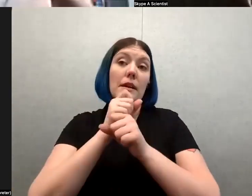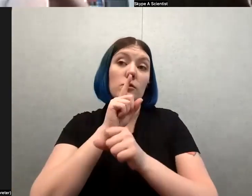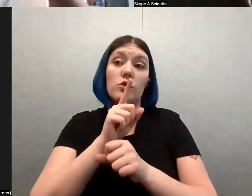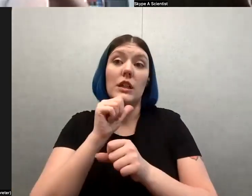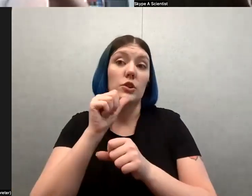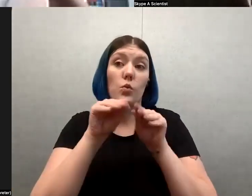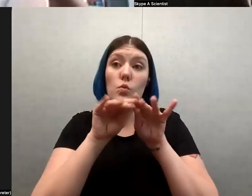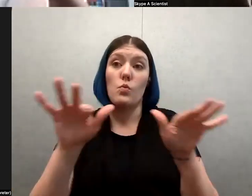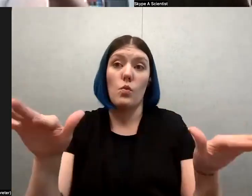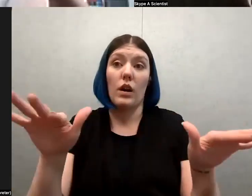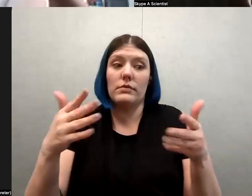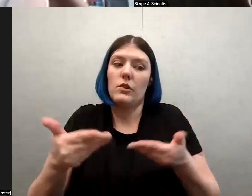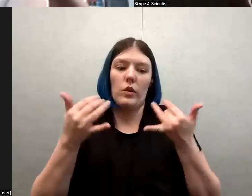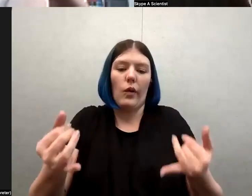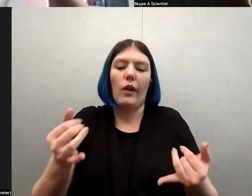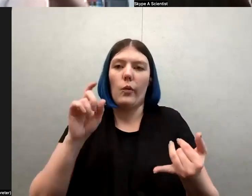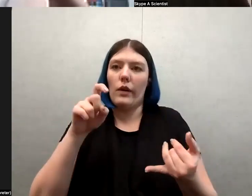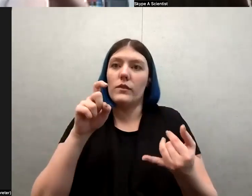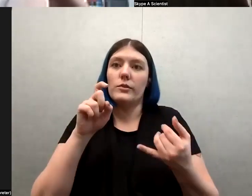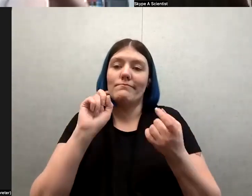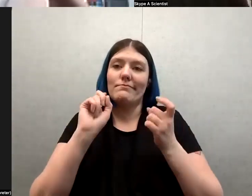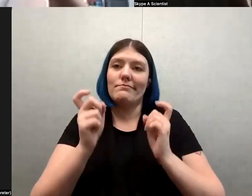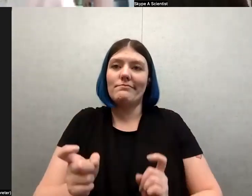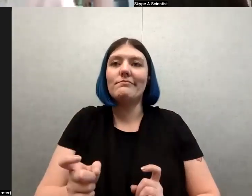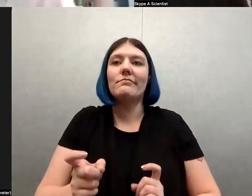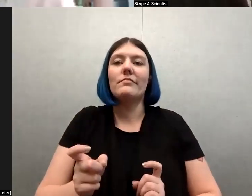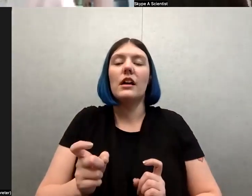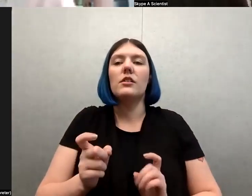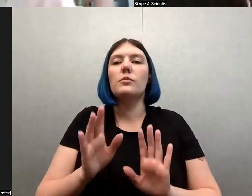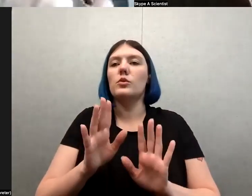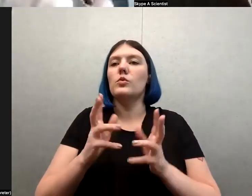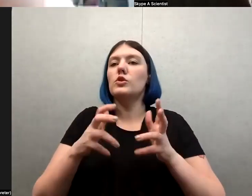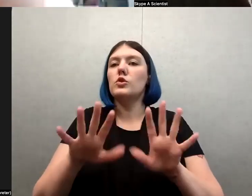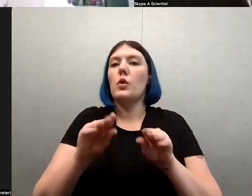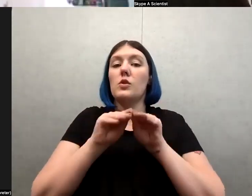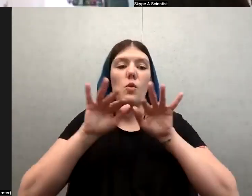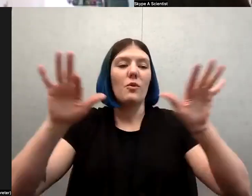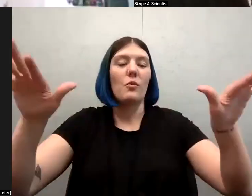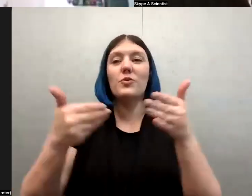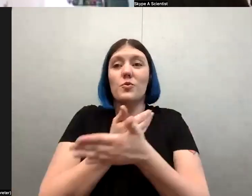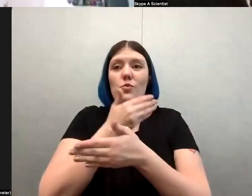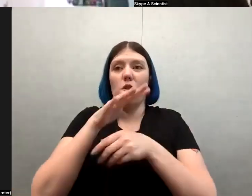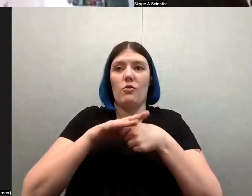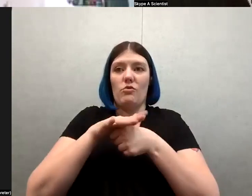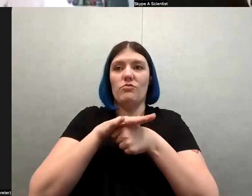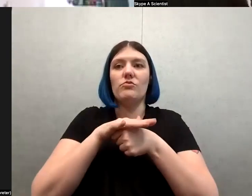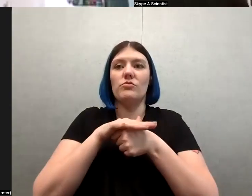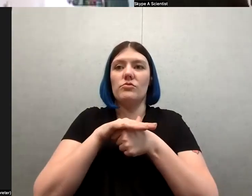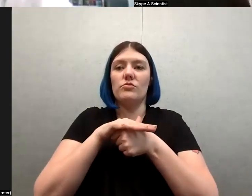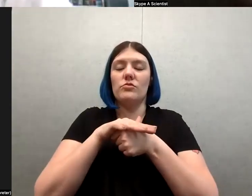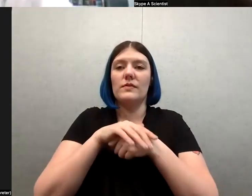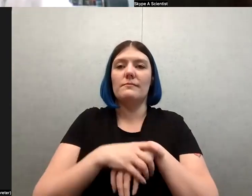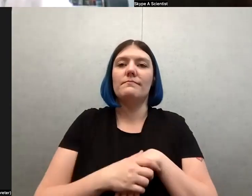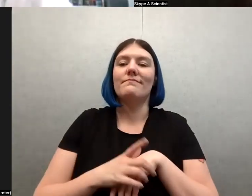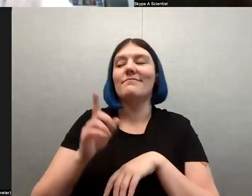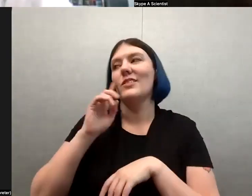adapt. Adaptation is a huge part of the Everglades. Let's just make sure they don't spread to new areas. Right. Sounds good.